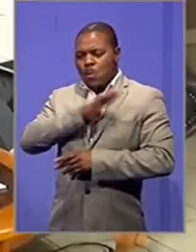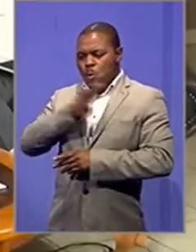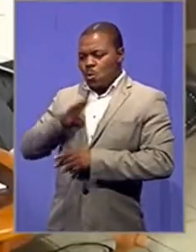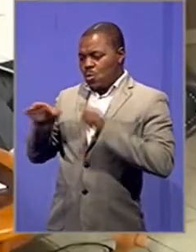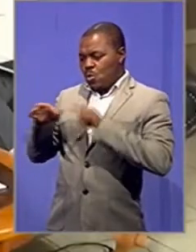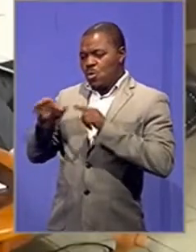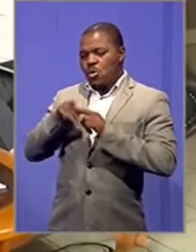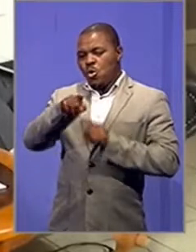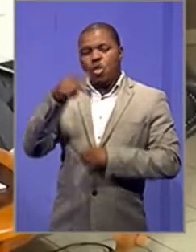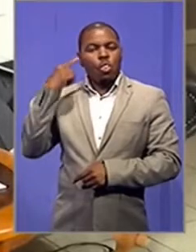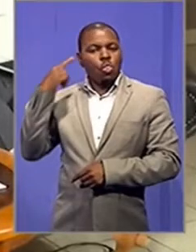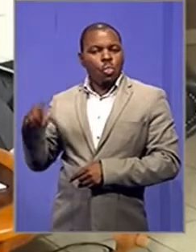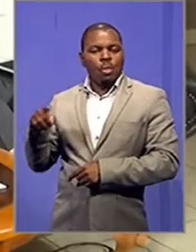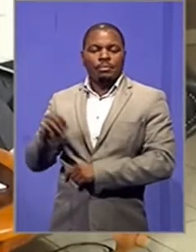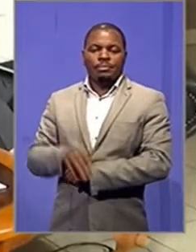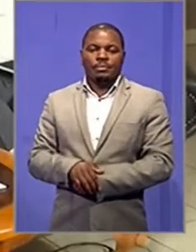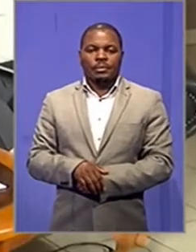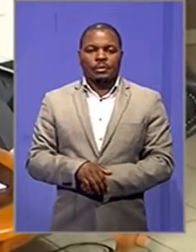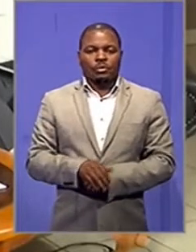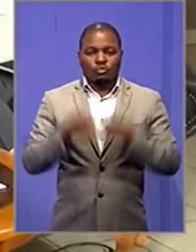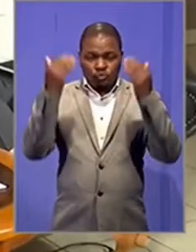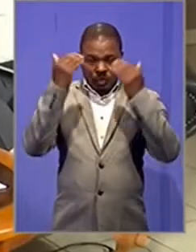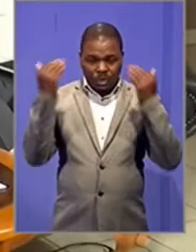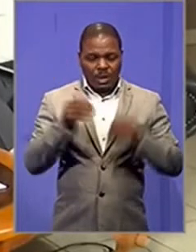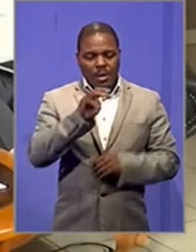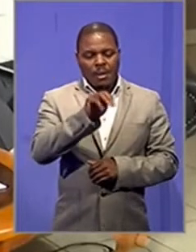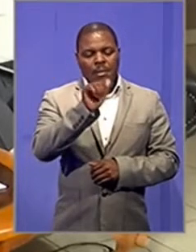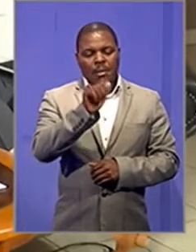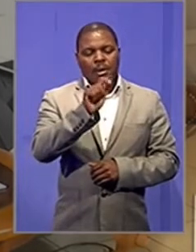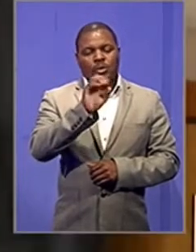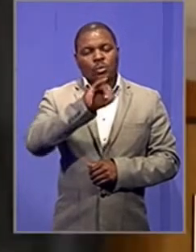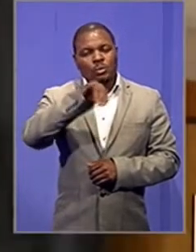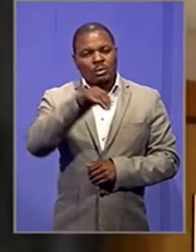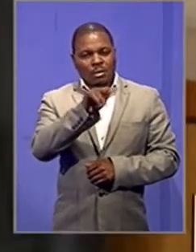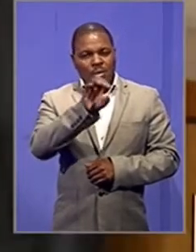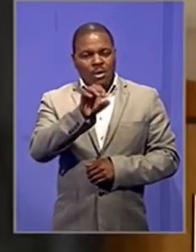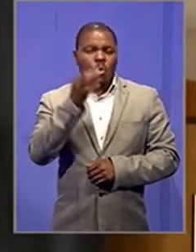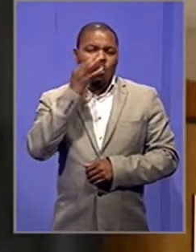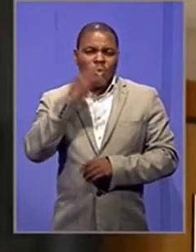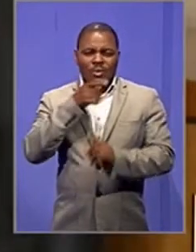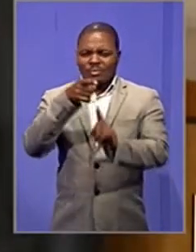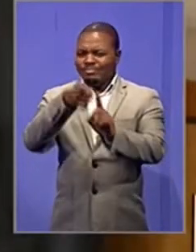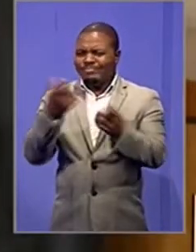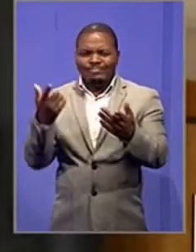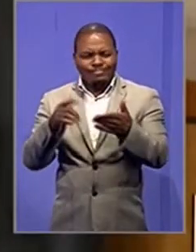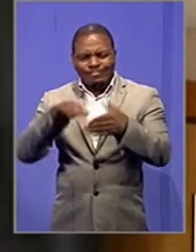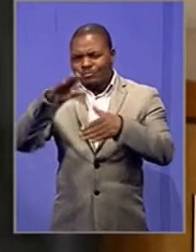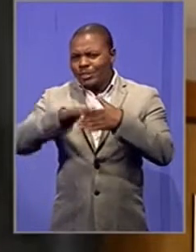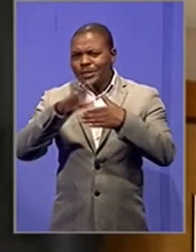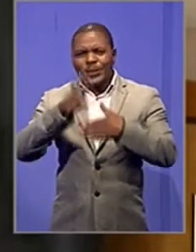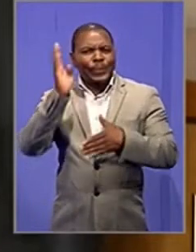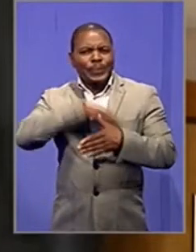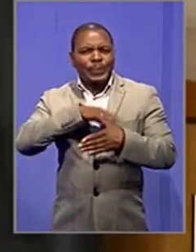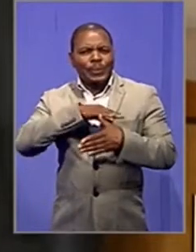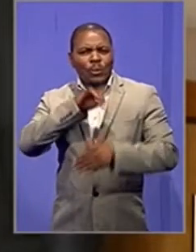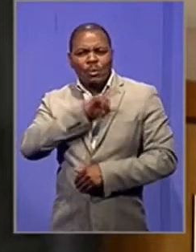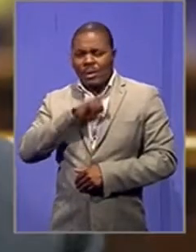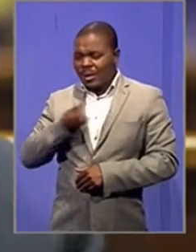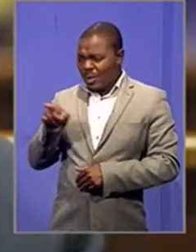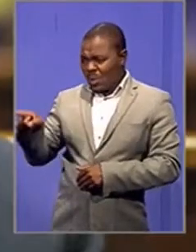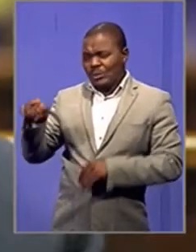kalafi. Moatlhodi Elias Matojane a re ga go sepe se Fraser e ikaegileng ka sona se se totobatsang gore Zuma o